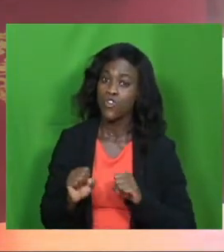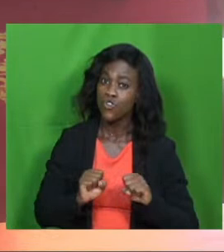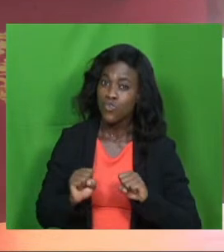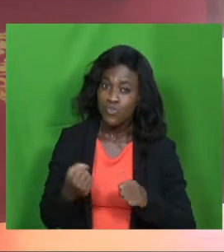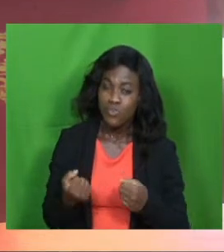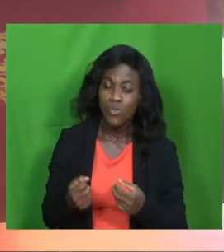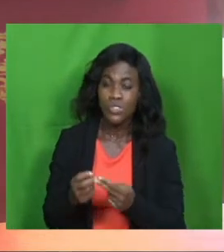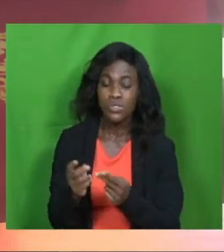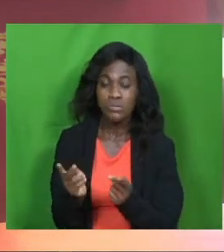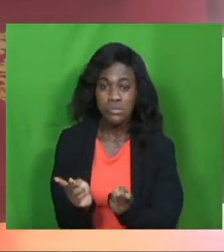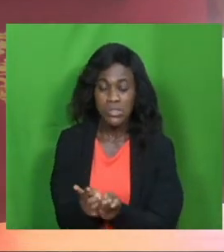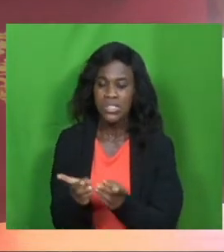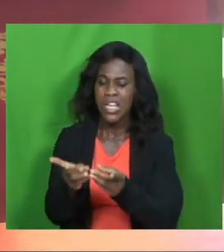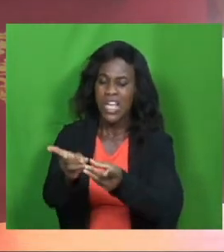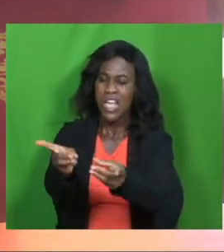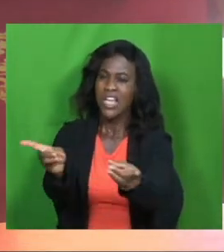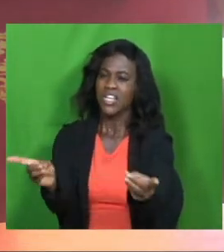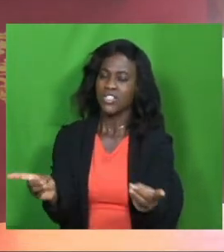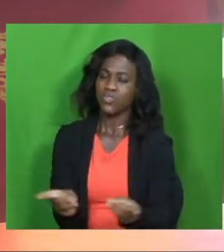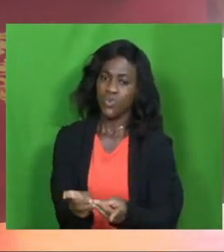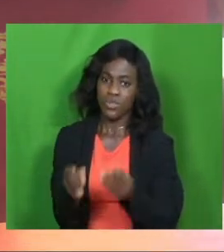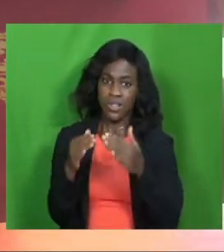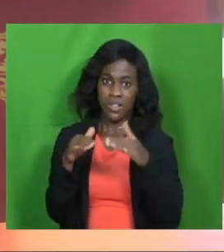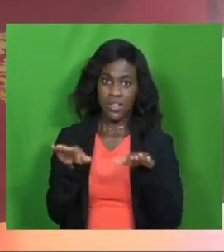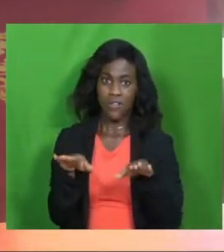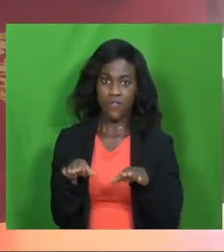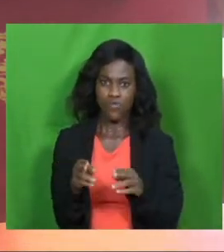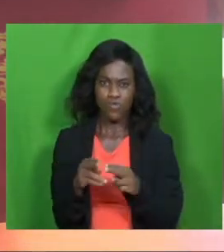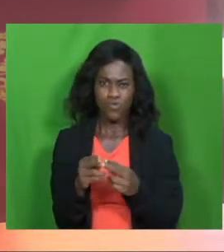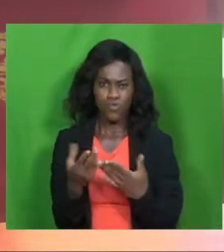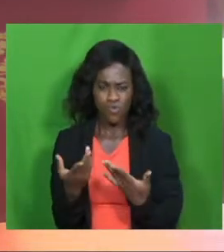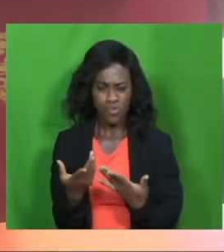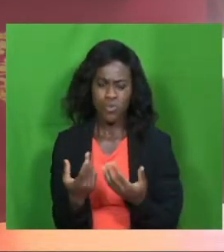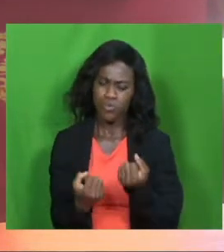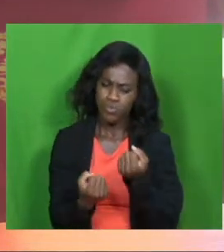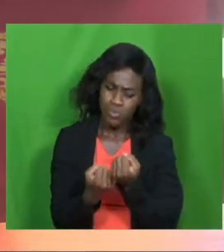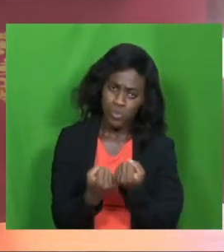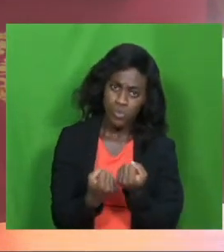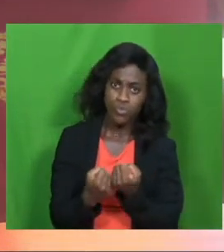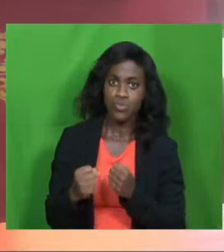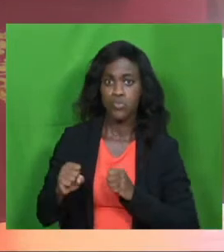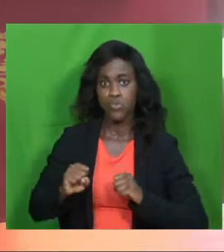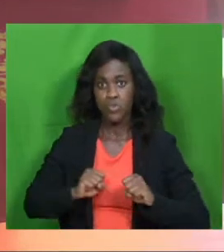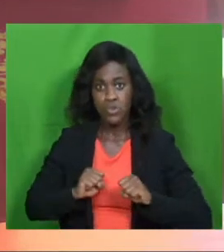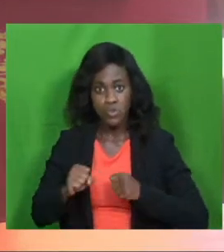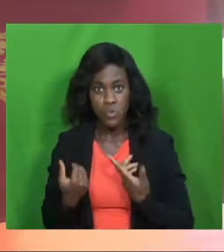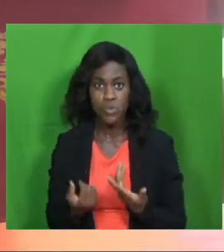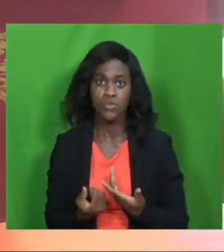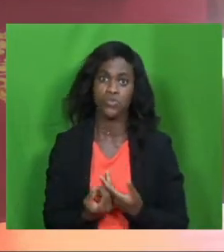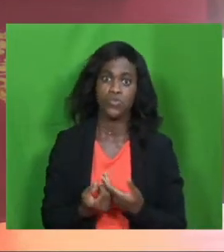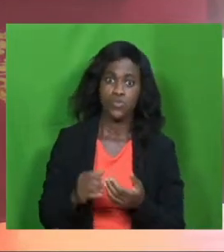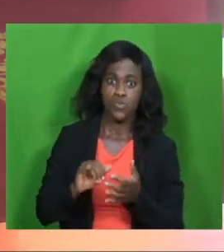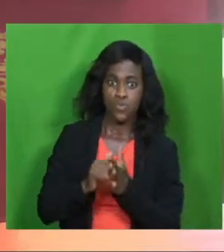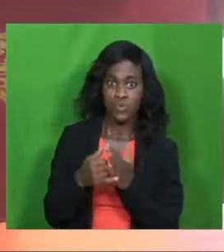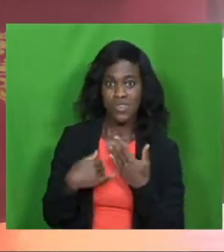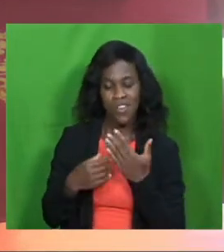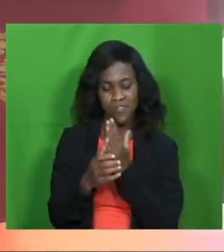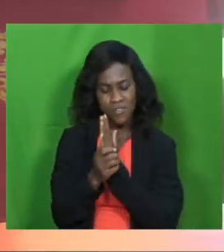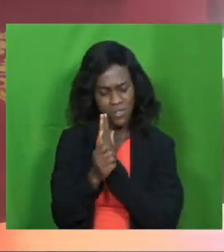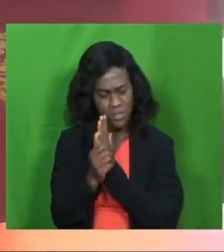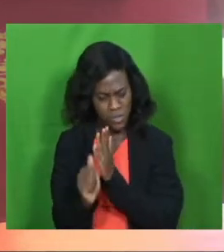to be able to provide the needed sports infrastructure to develop the talent that God has given to this